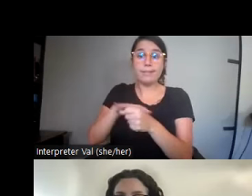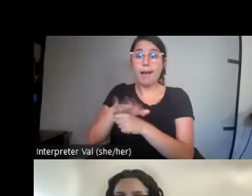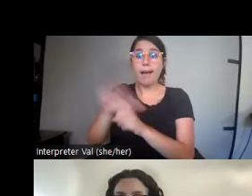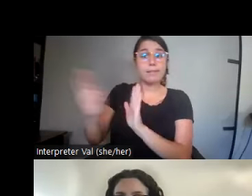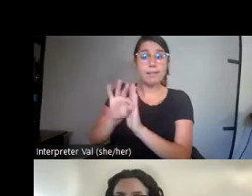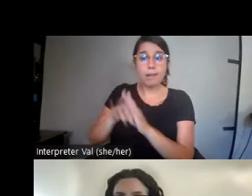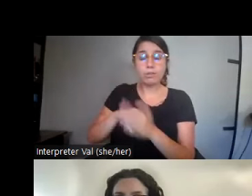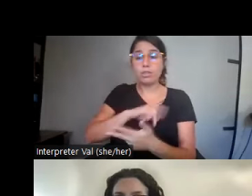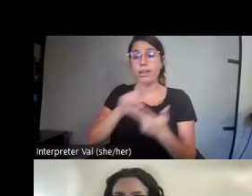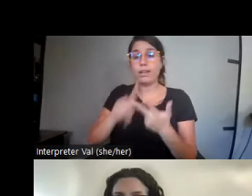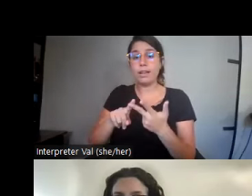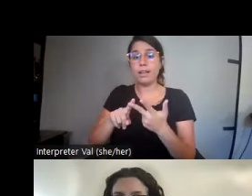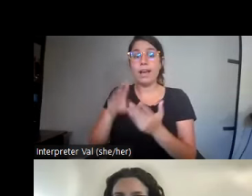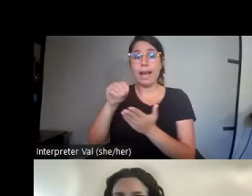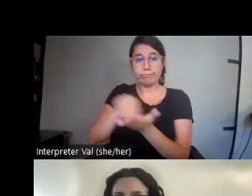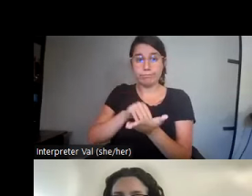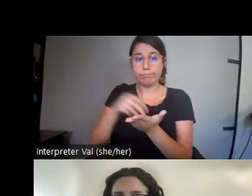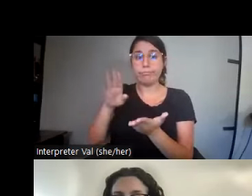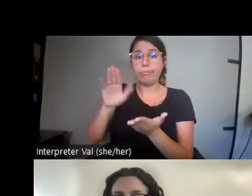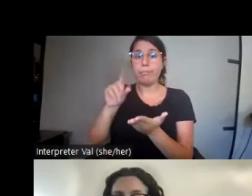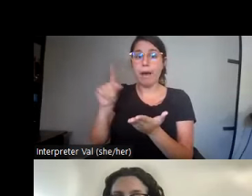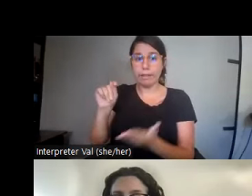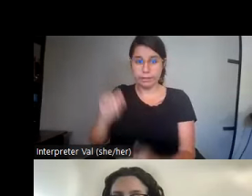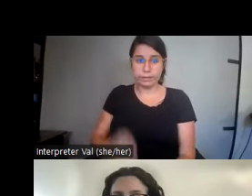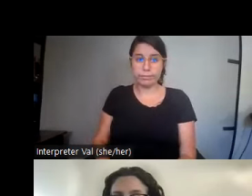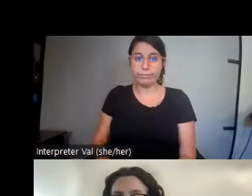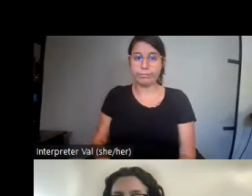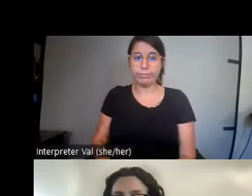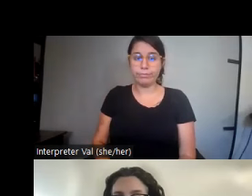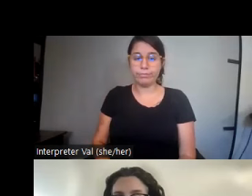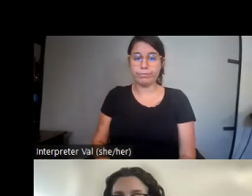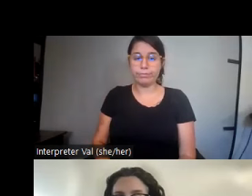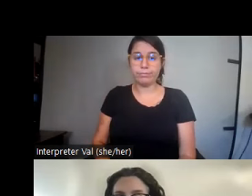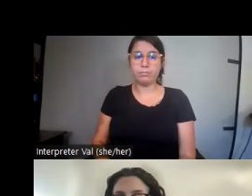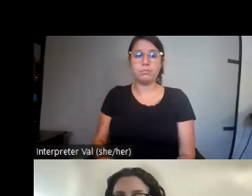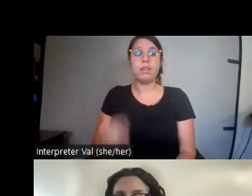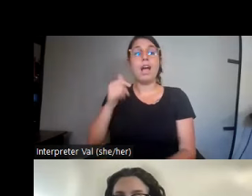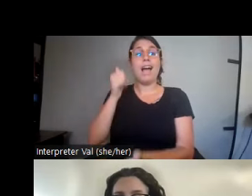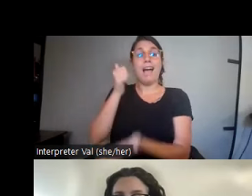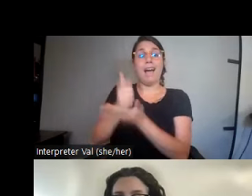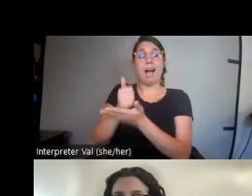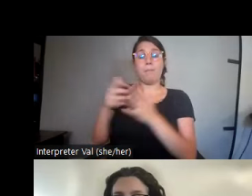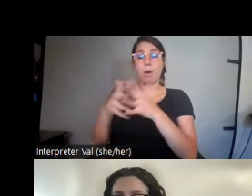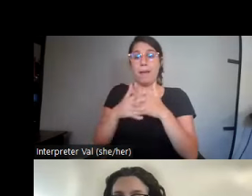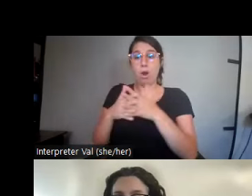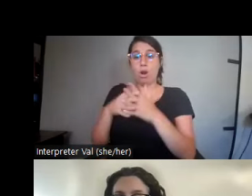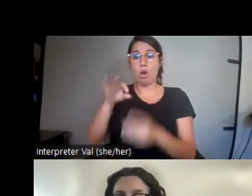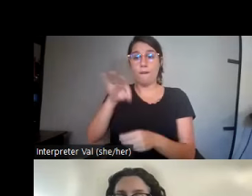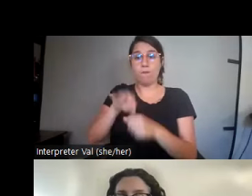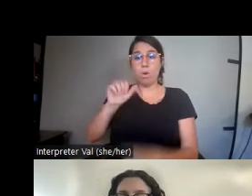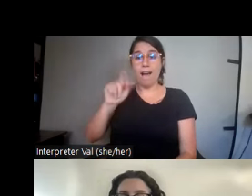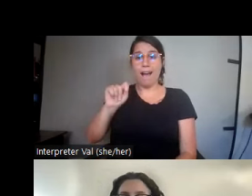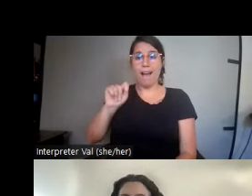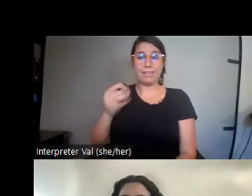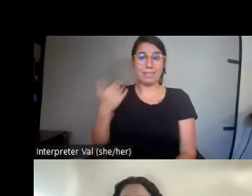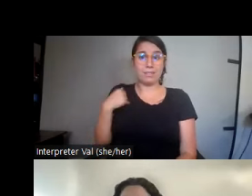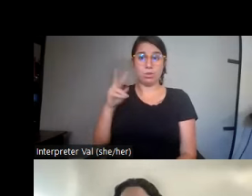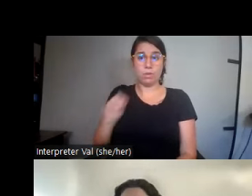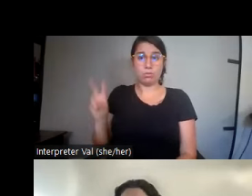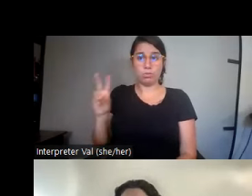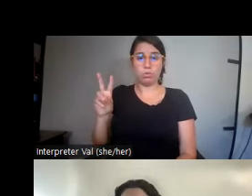and casting the ballot. The Help America Vote Act of 2002 requires